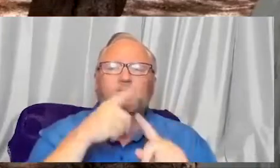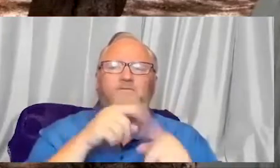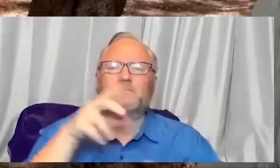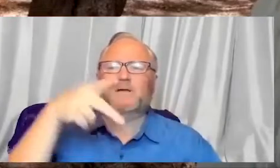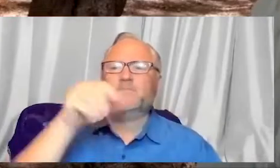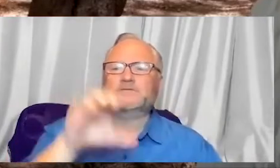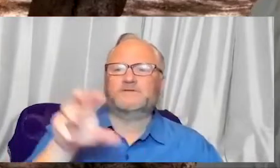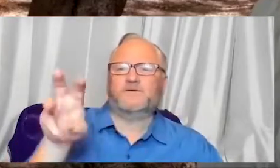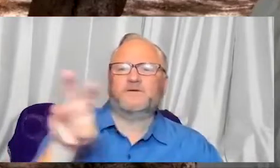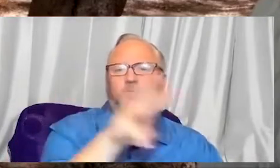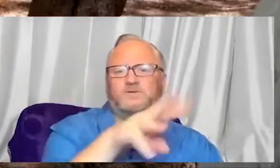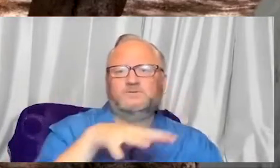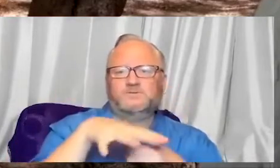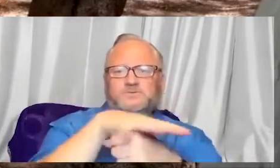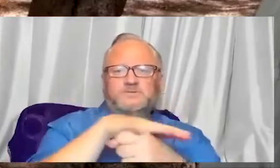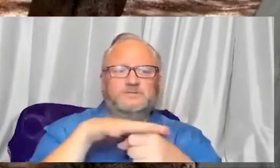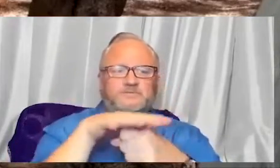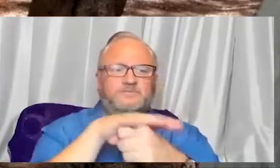Western region.